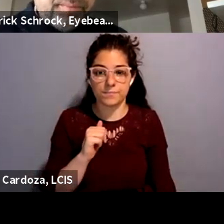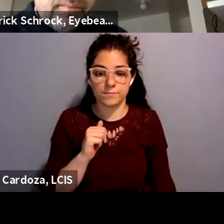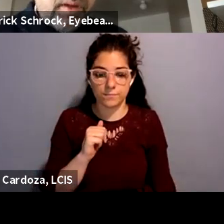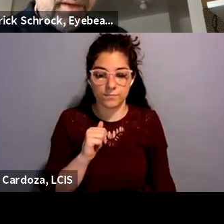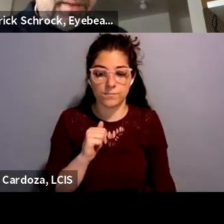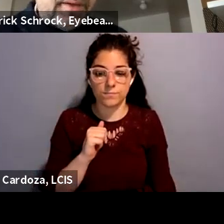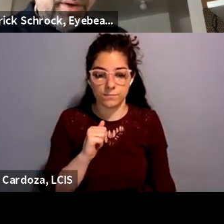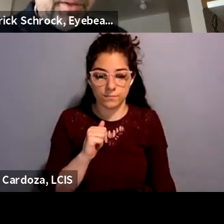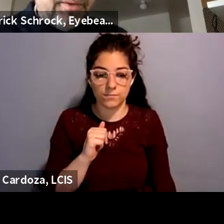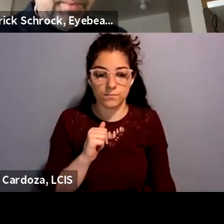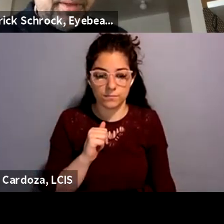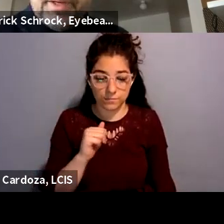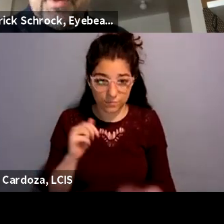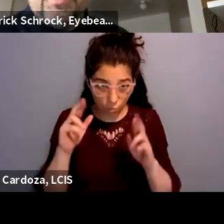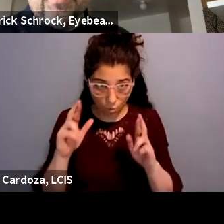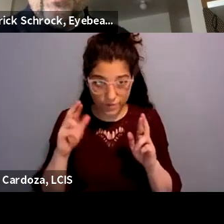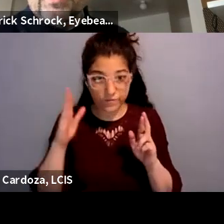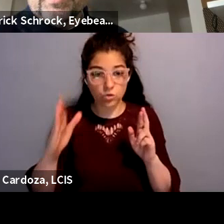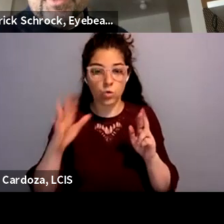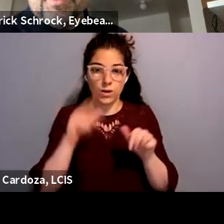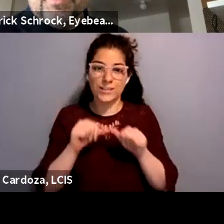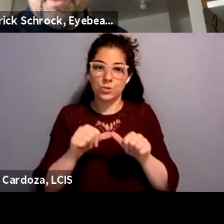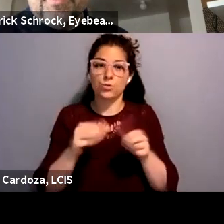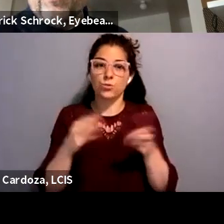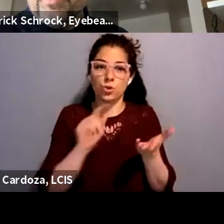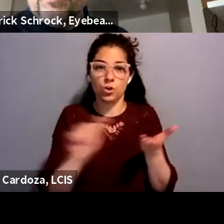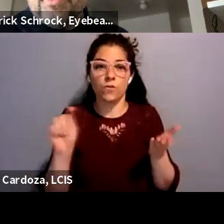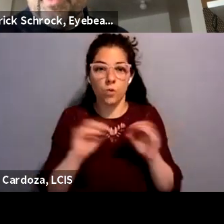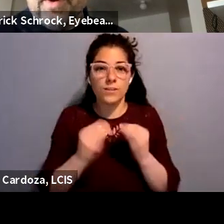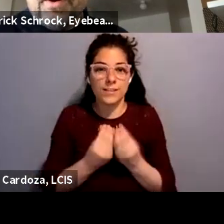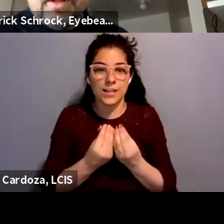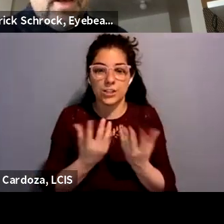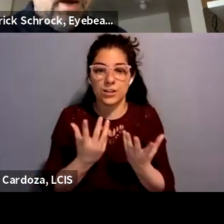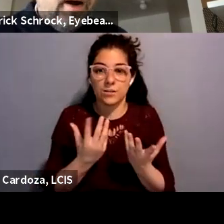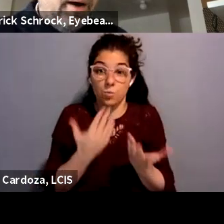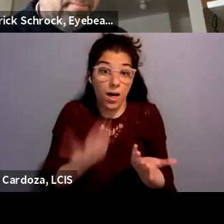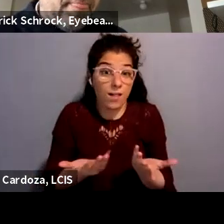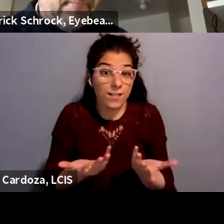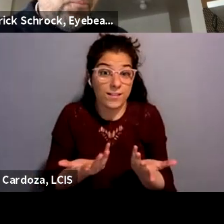future is going to continue to serve the organization, you know, very, very well.